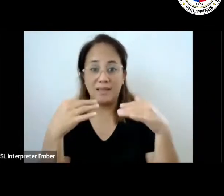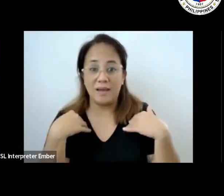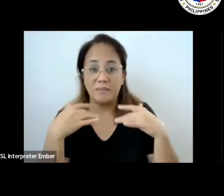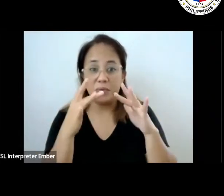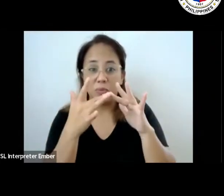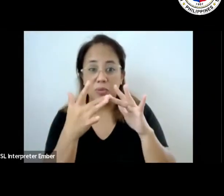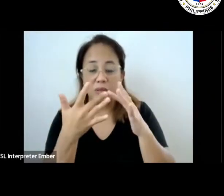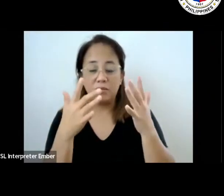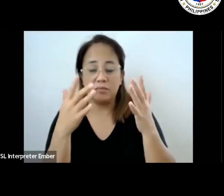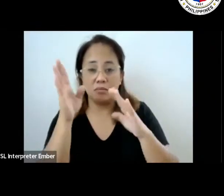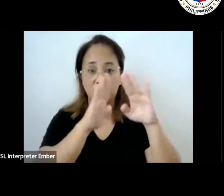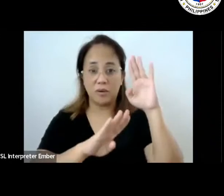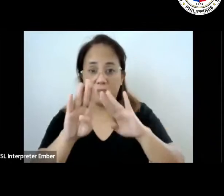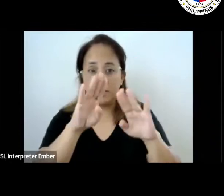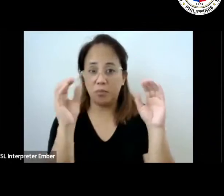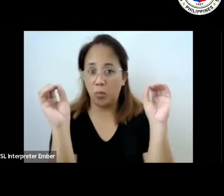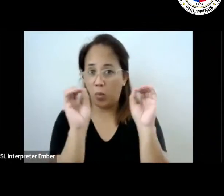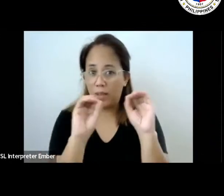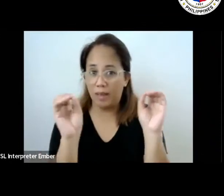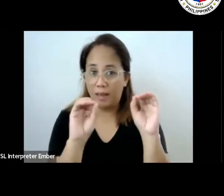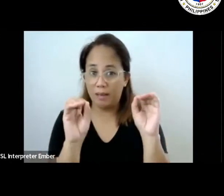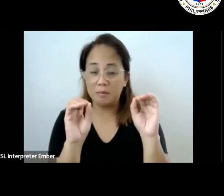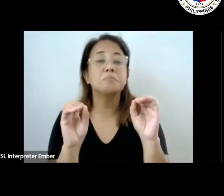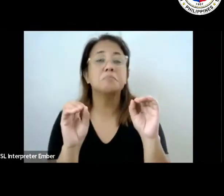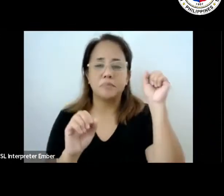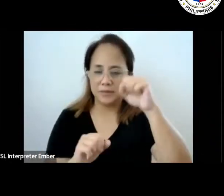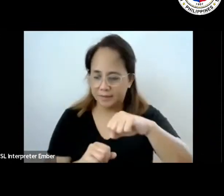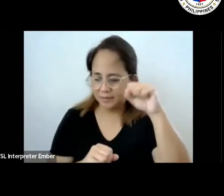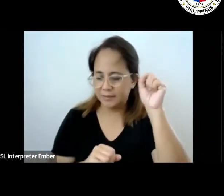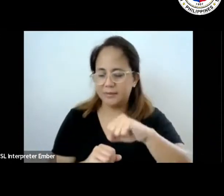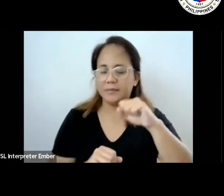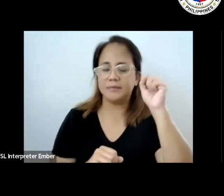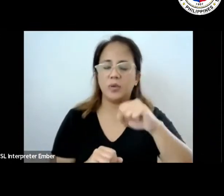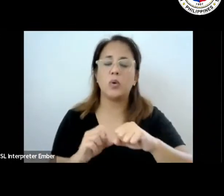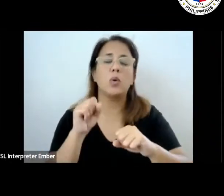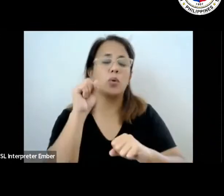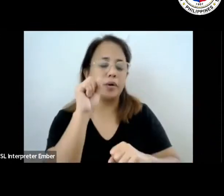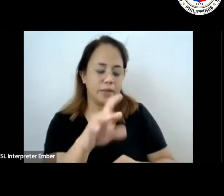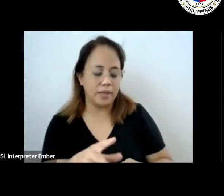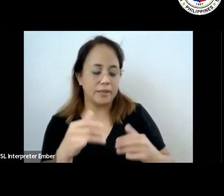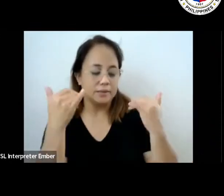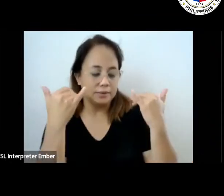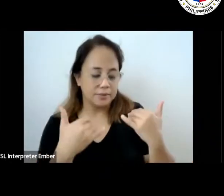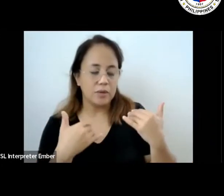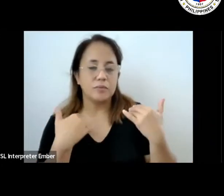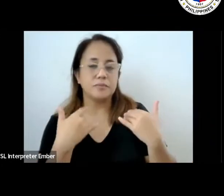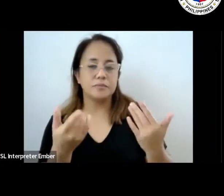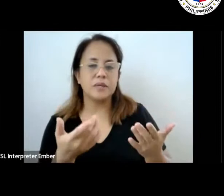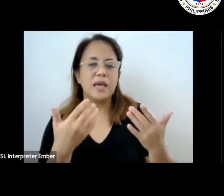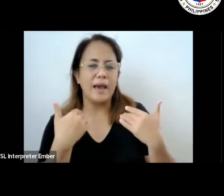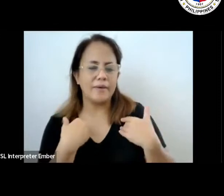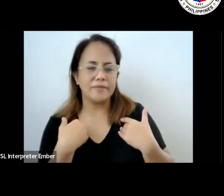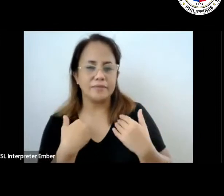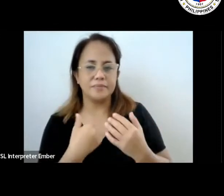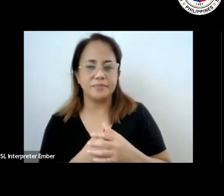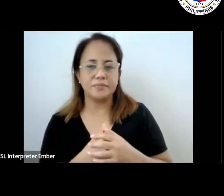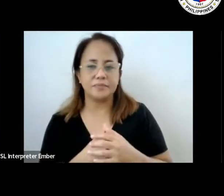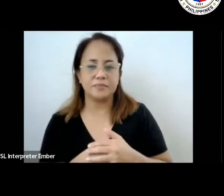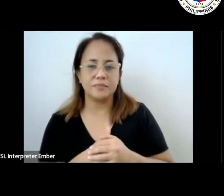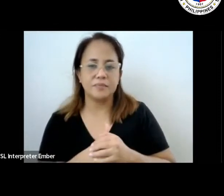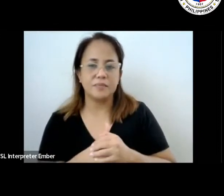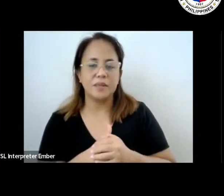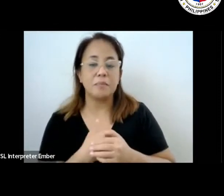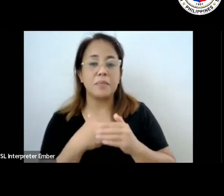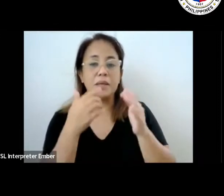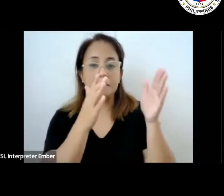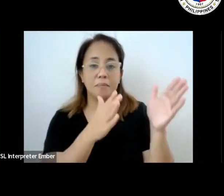problem. Yes, Mr. Chair, Your Honor. Okay. So okay. Now I have also a plan